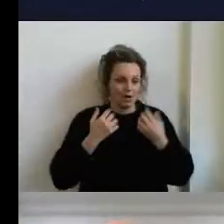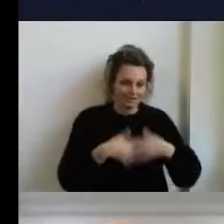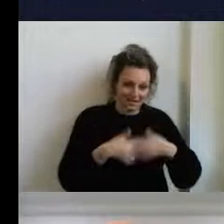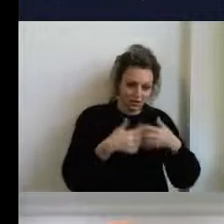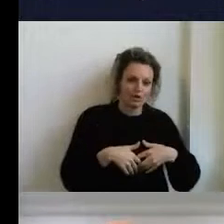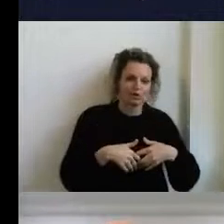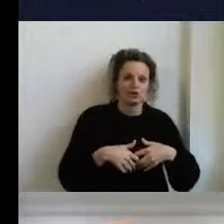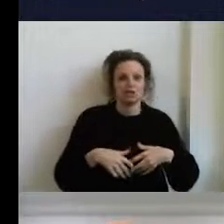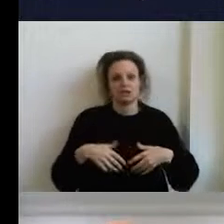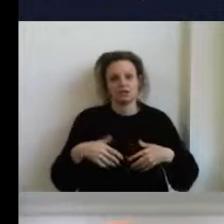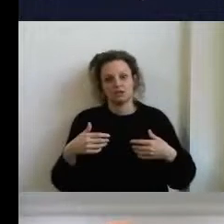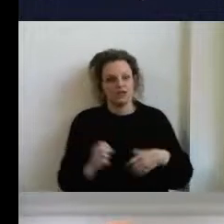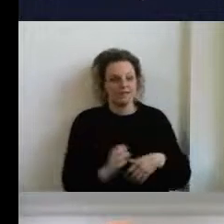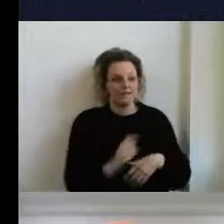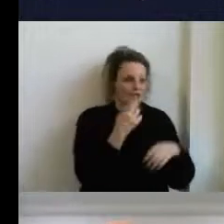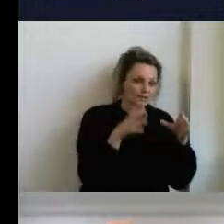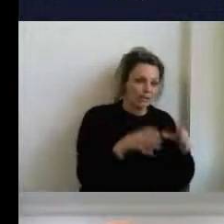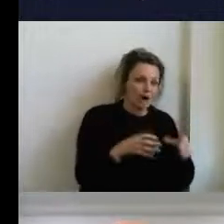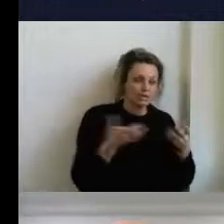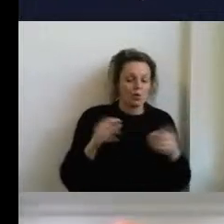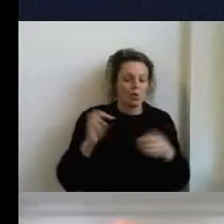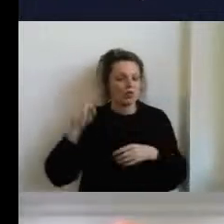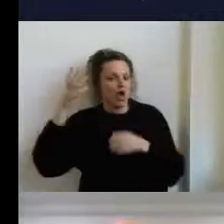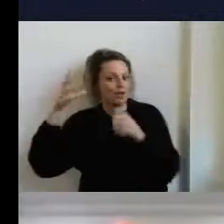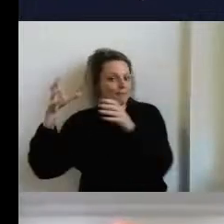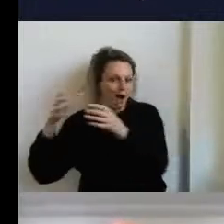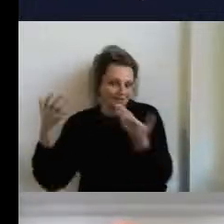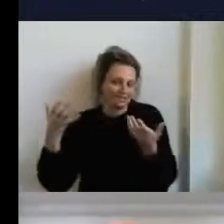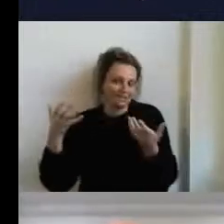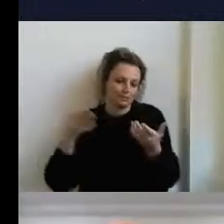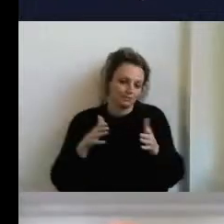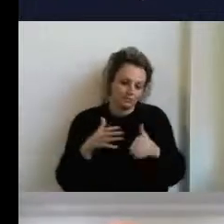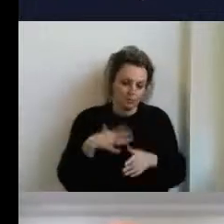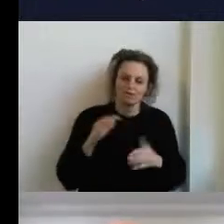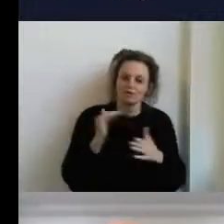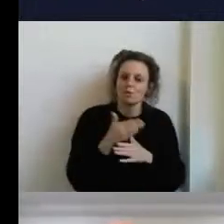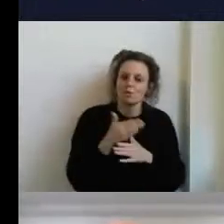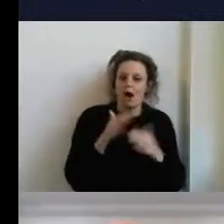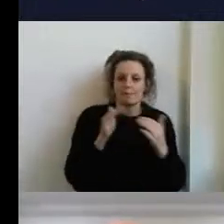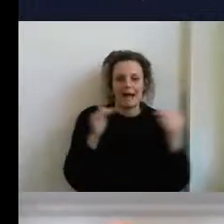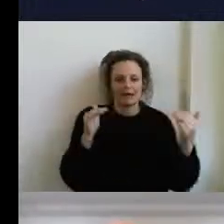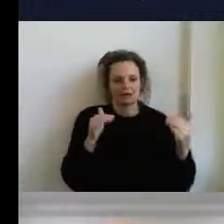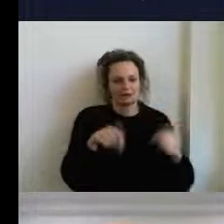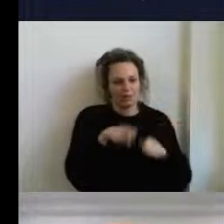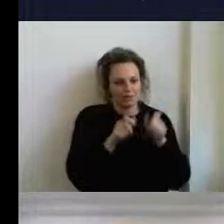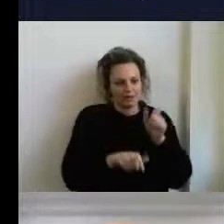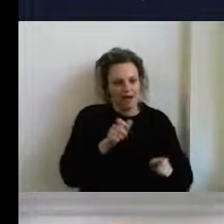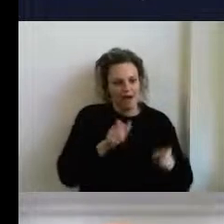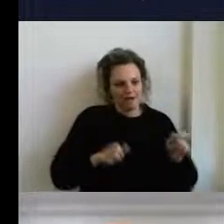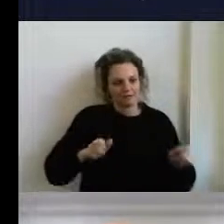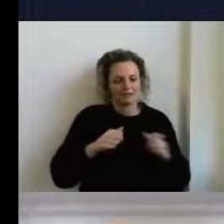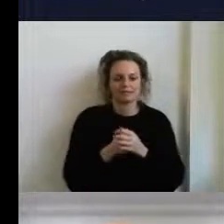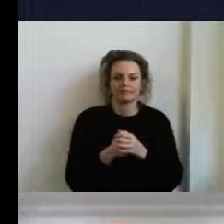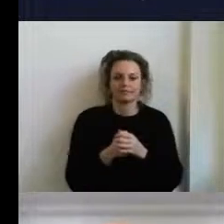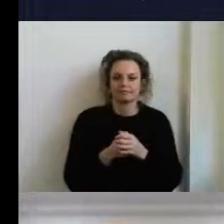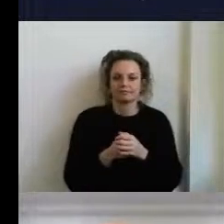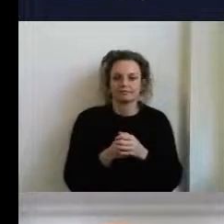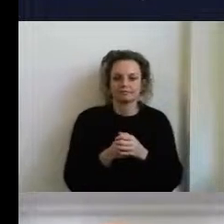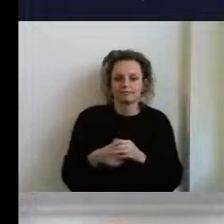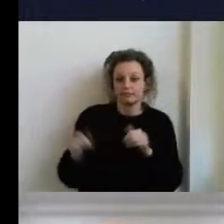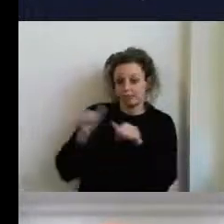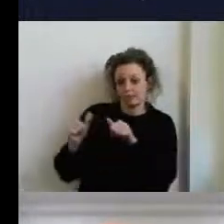party or first party. It's just got to work. Absolutely. In terms of internally, I think it's like a fine wine. It's getting better on each generation, and the work